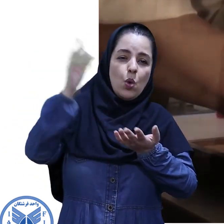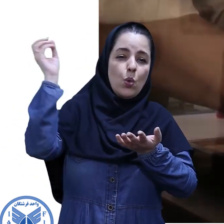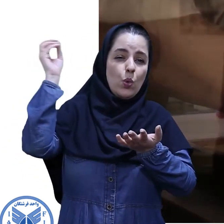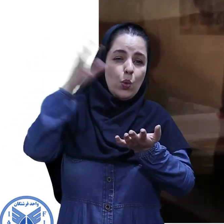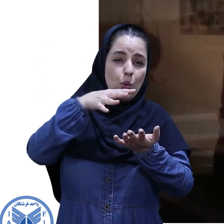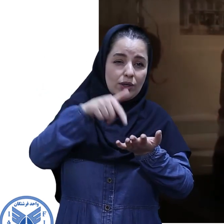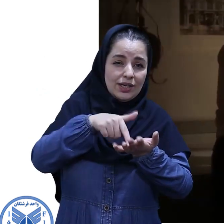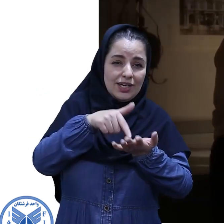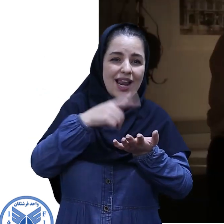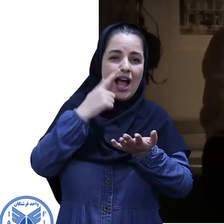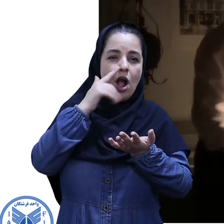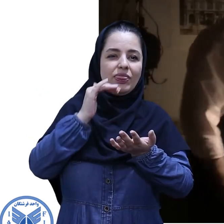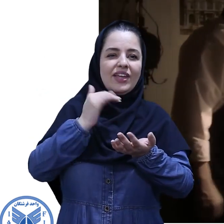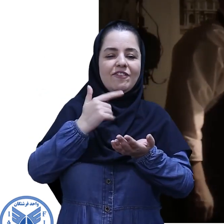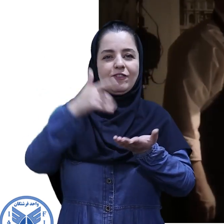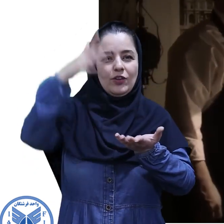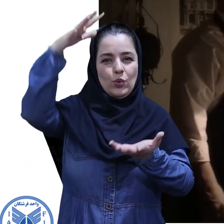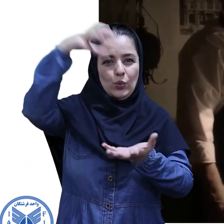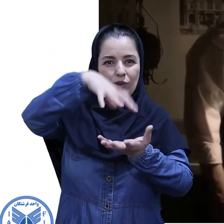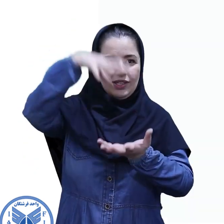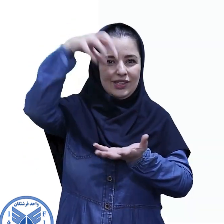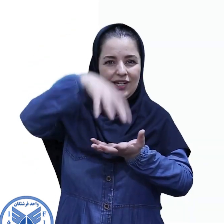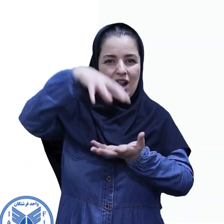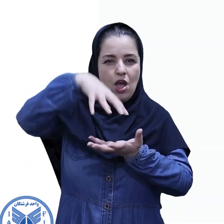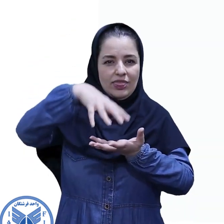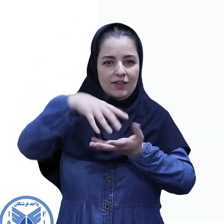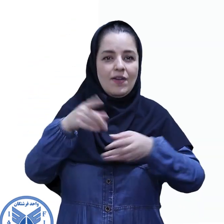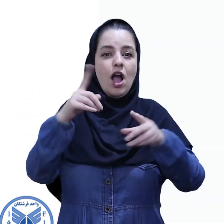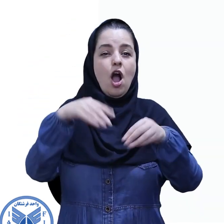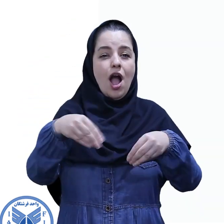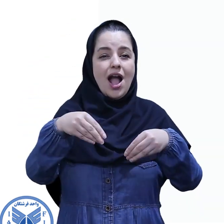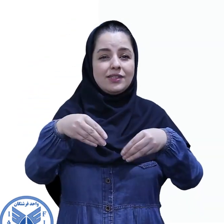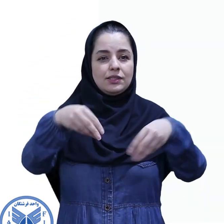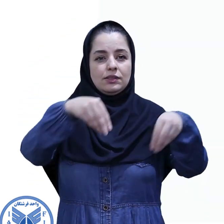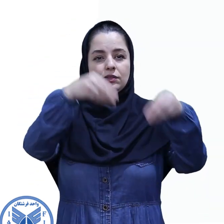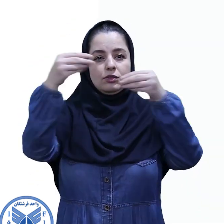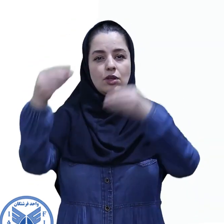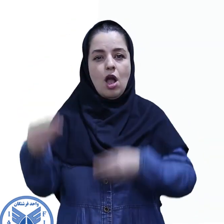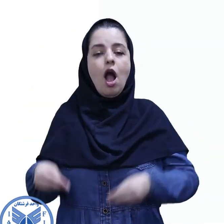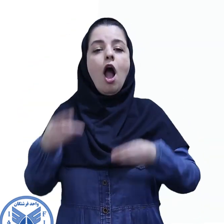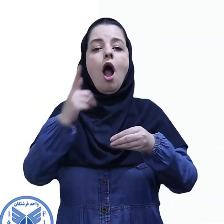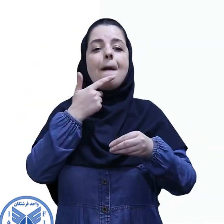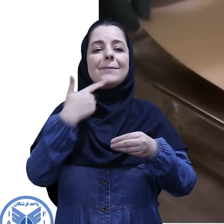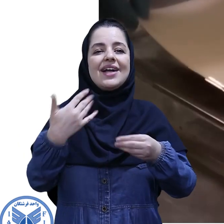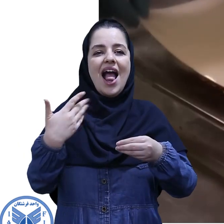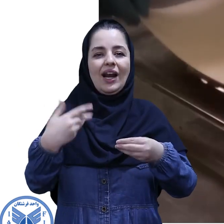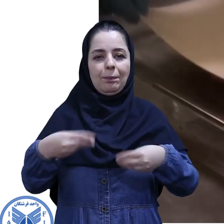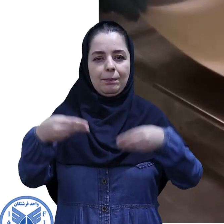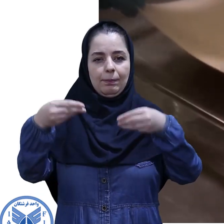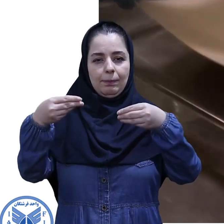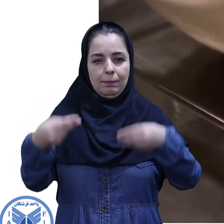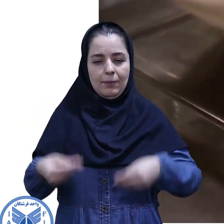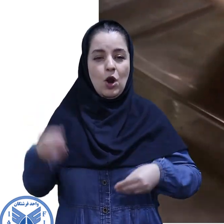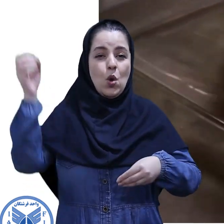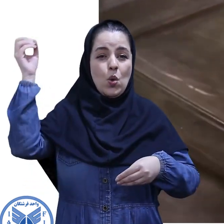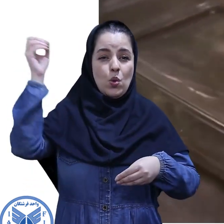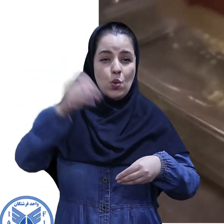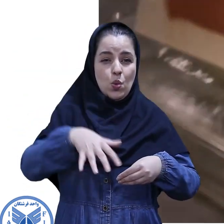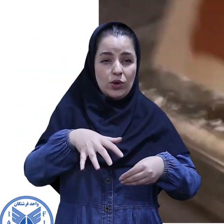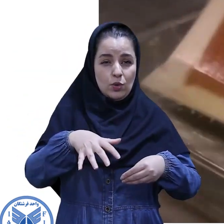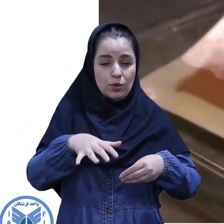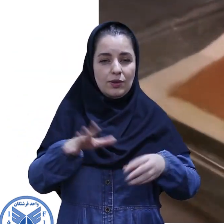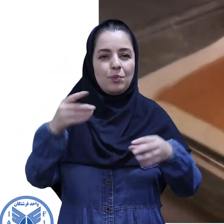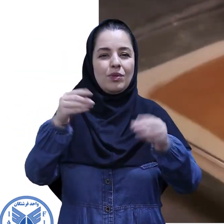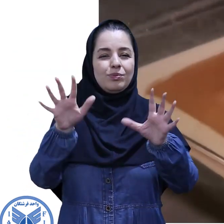exposed to light under a negative. When we put this piece of paper in warm water, areas that are struck by light